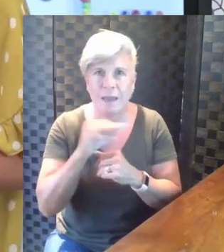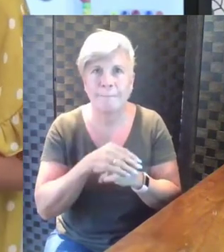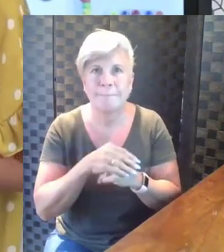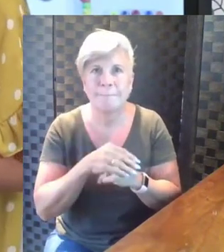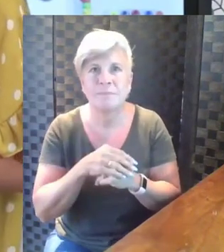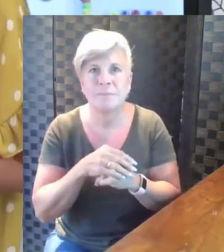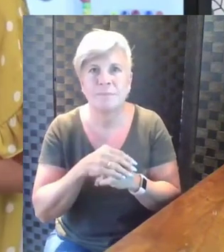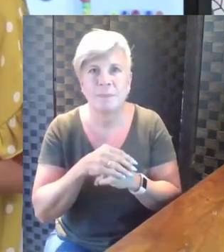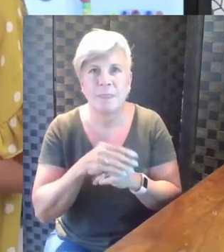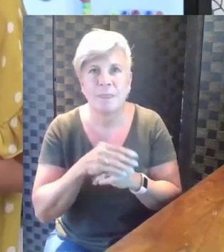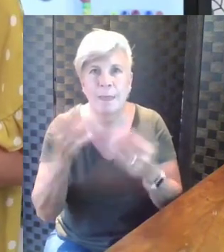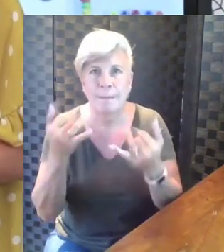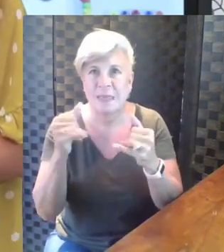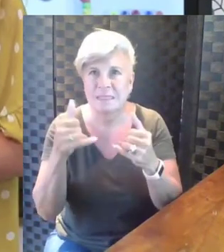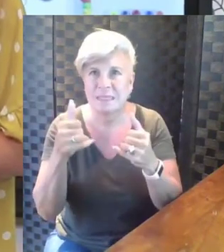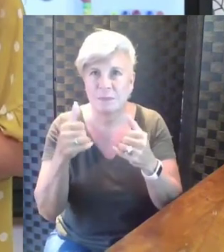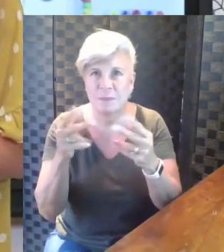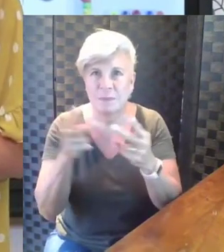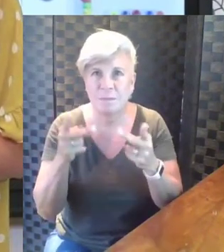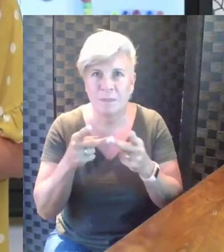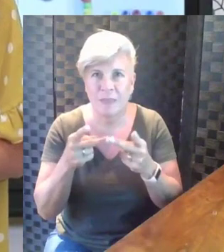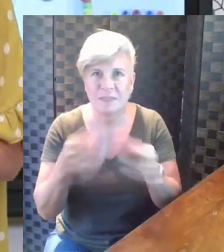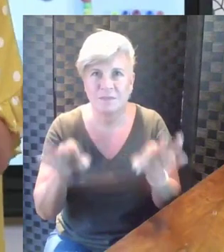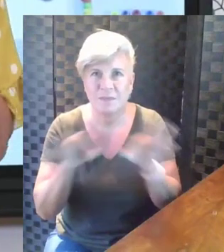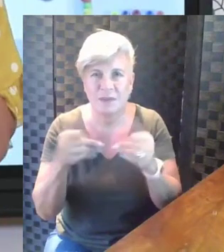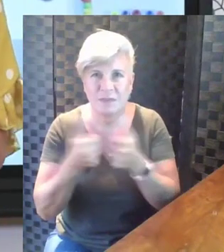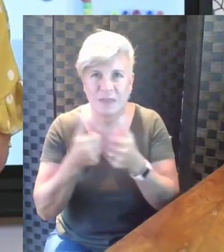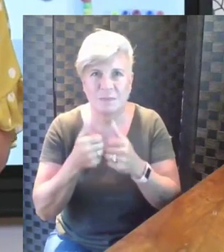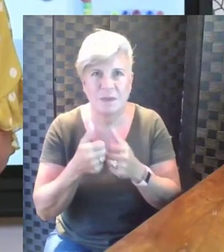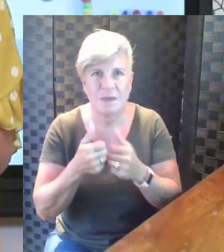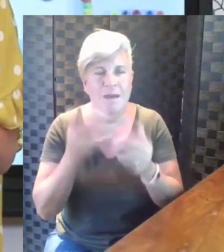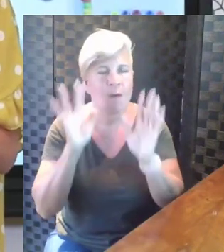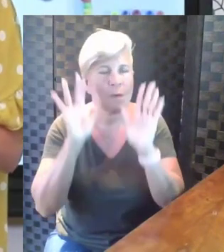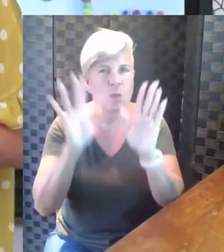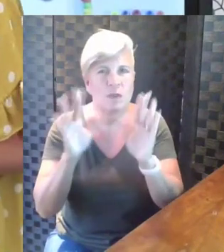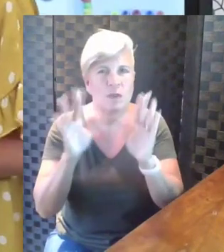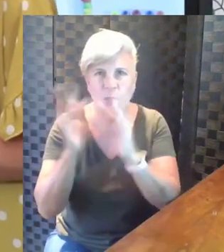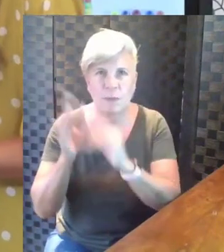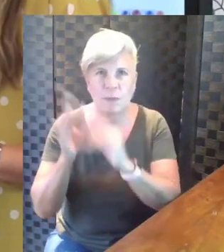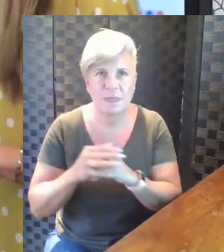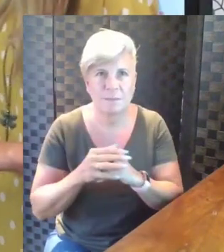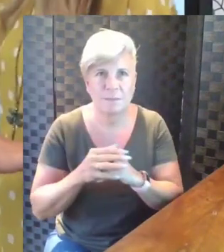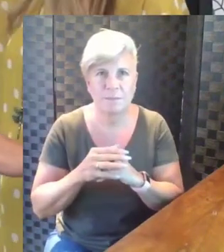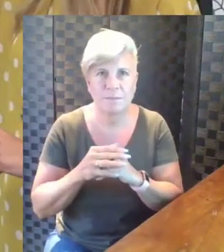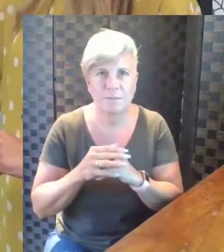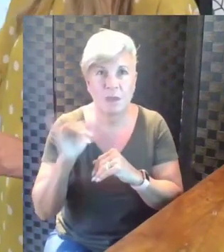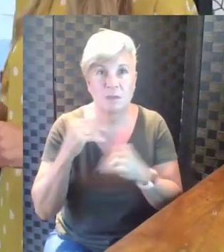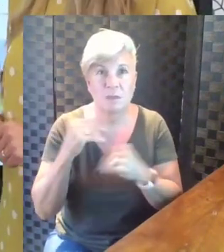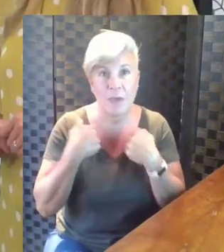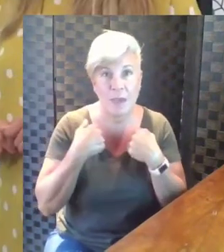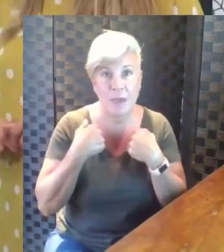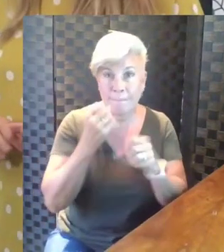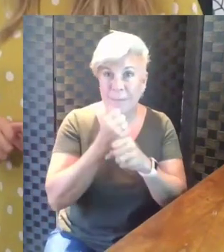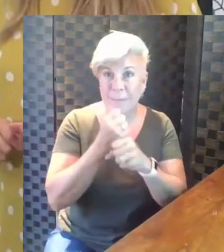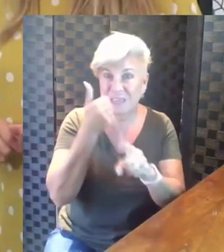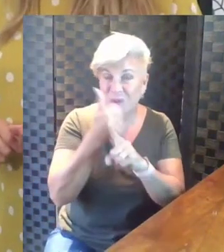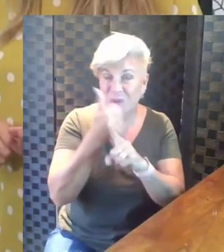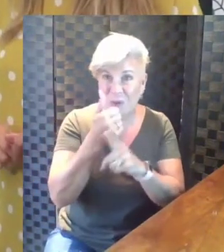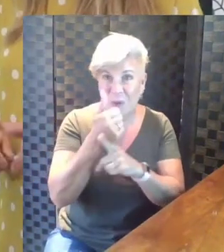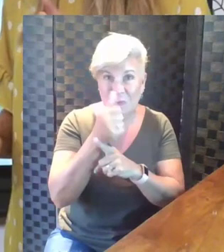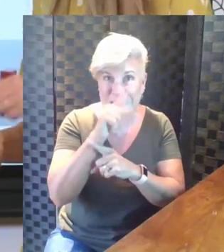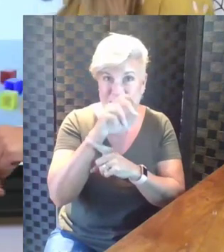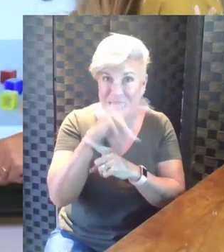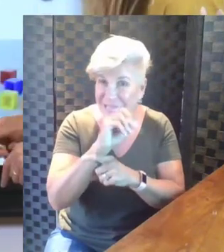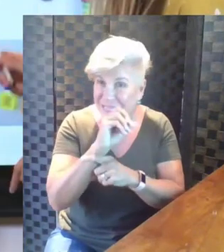or create an account and play some of these place value games. Excellent websites. You also can make your own tens and